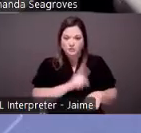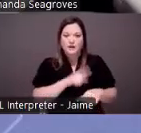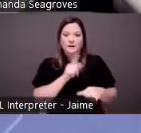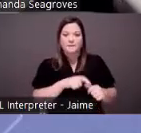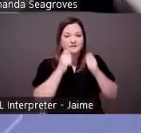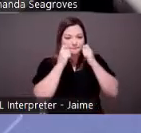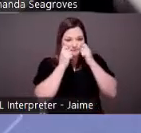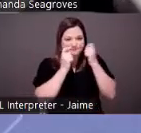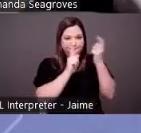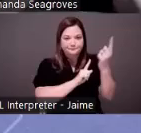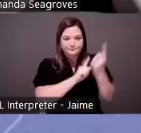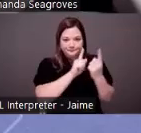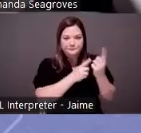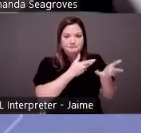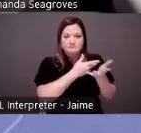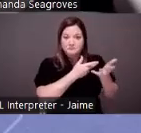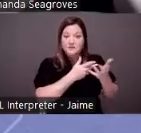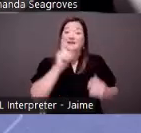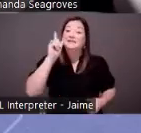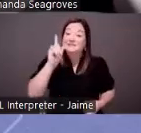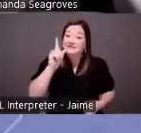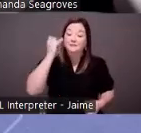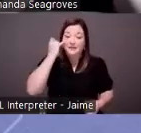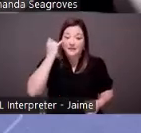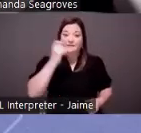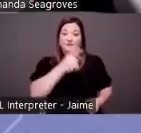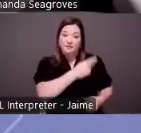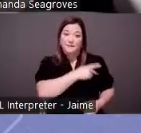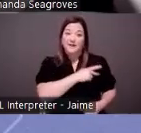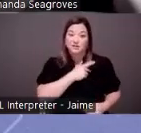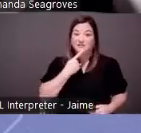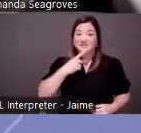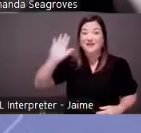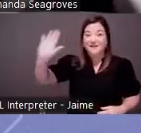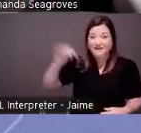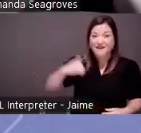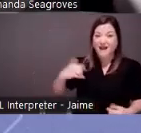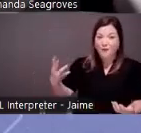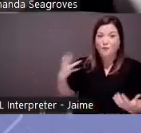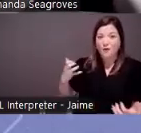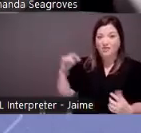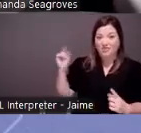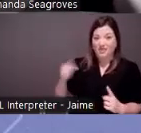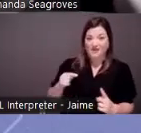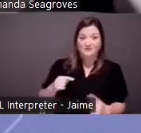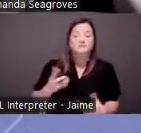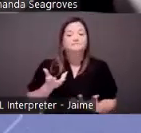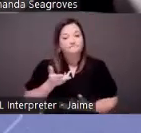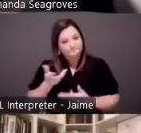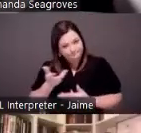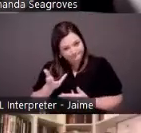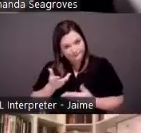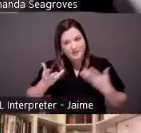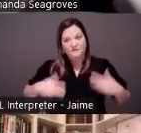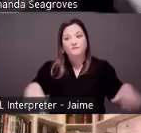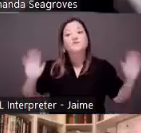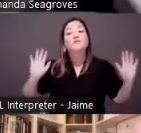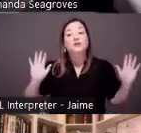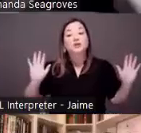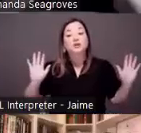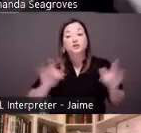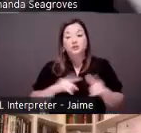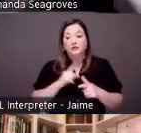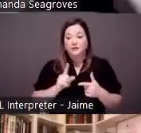unless, of course, this is what the patient has voiced that they really want. And then after that interaction, it's important for the